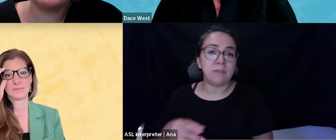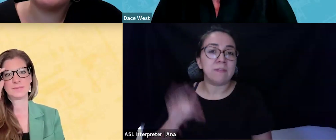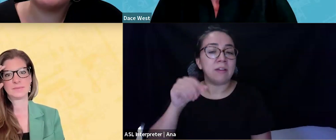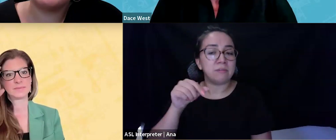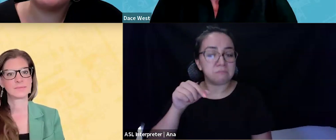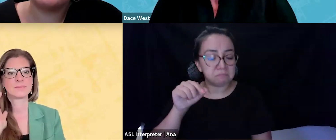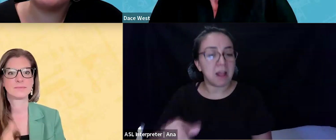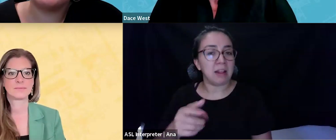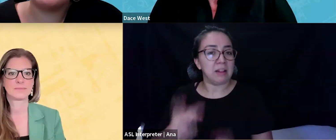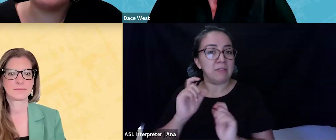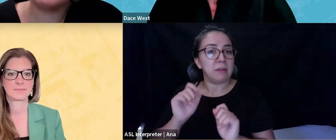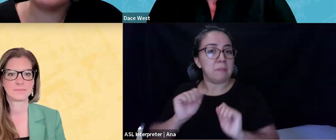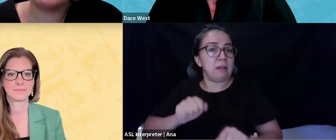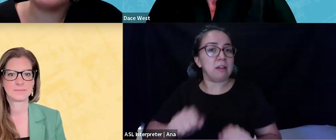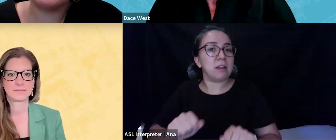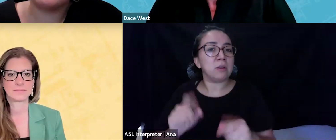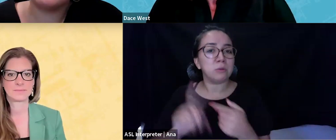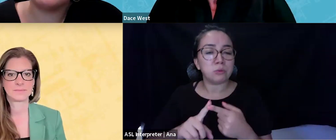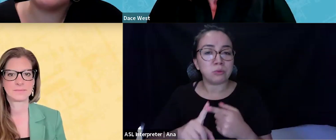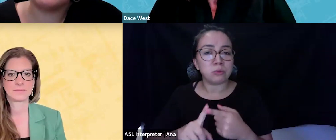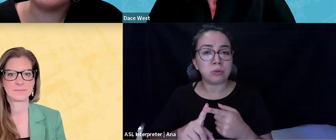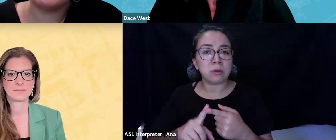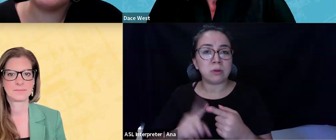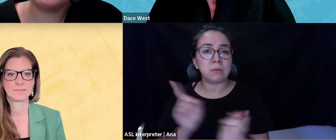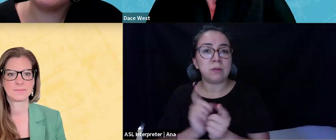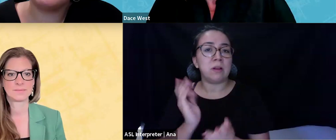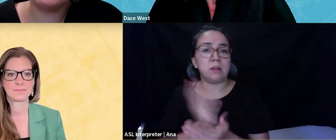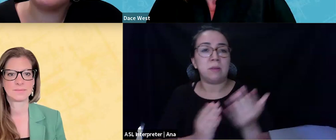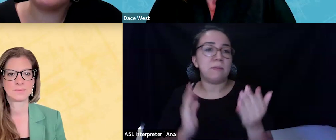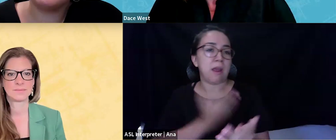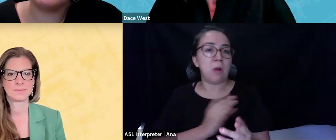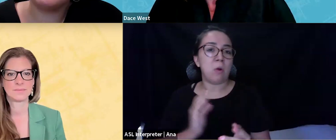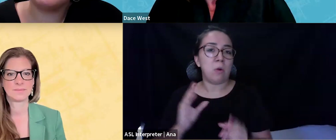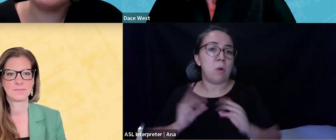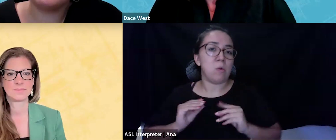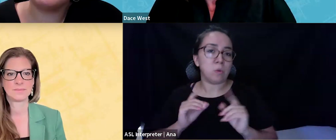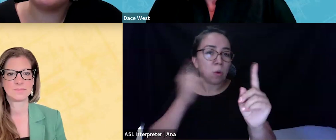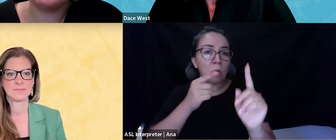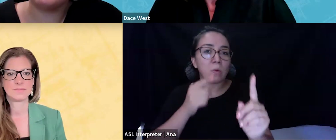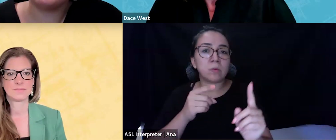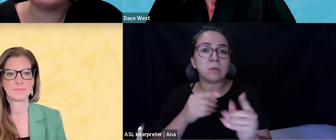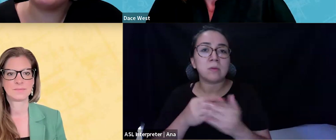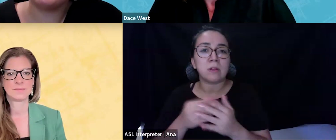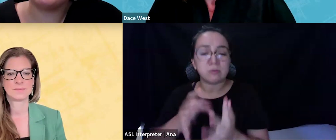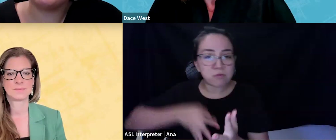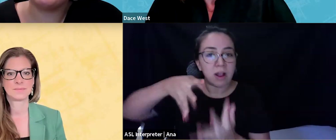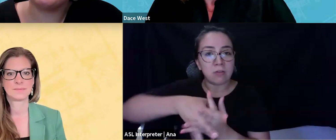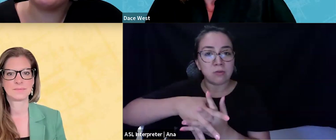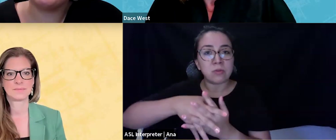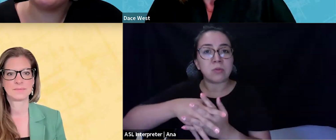us the ability to meet some of our own goals around funding more grassroots